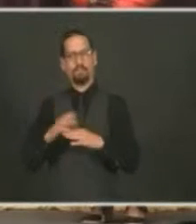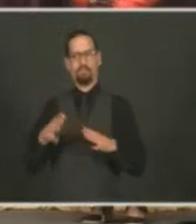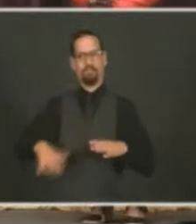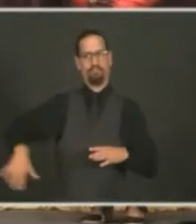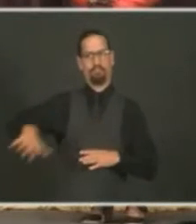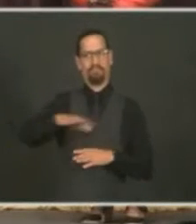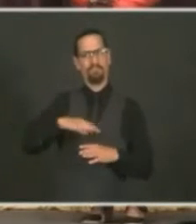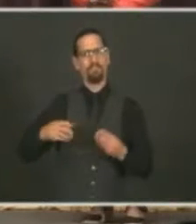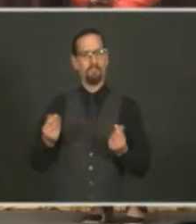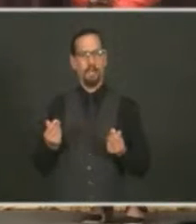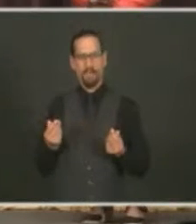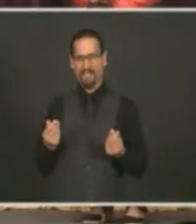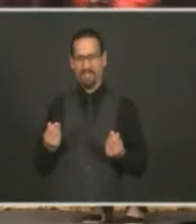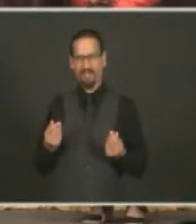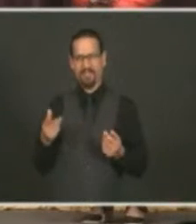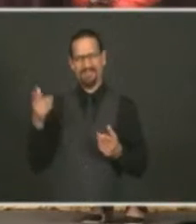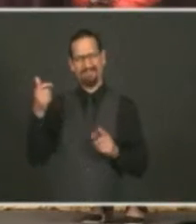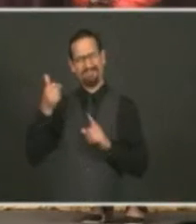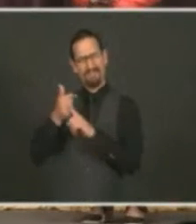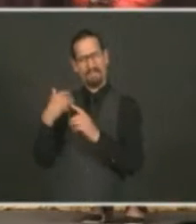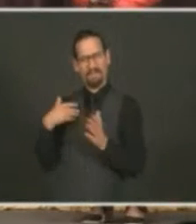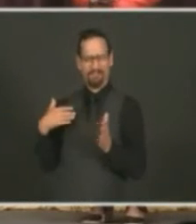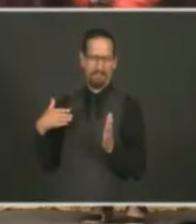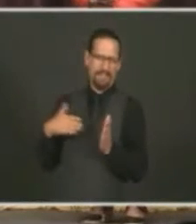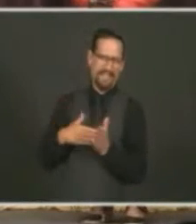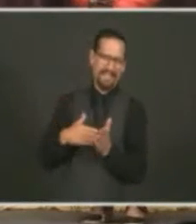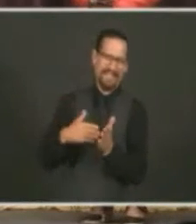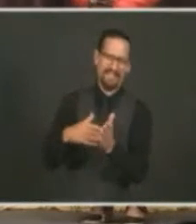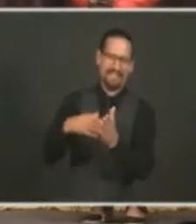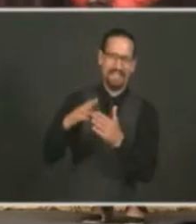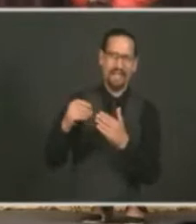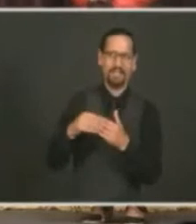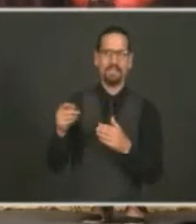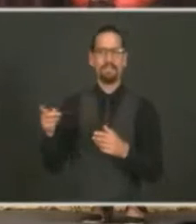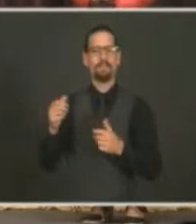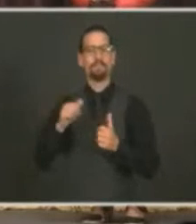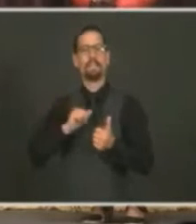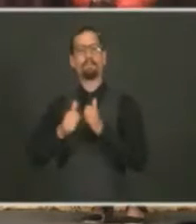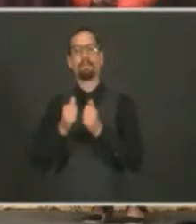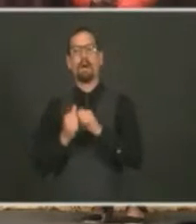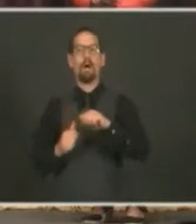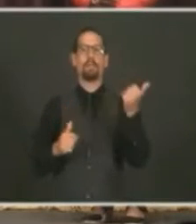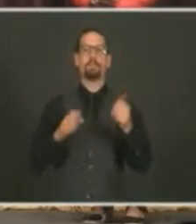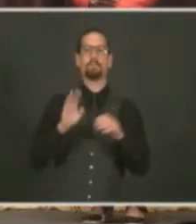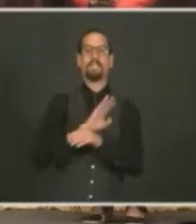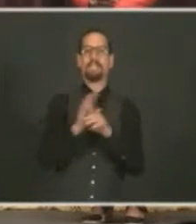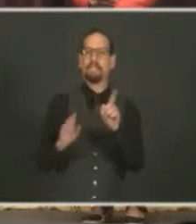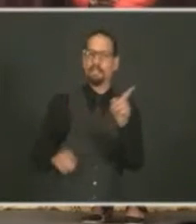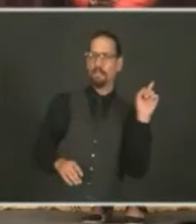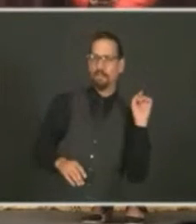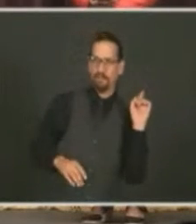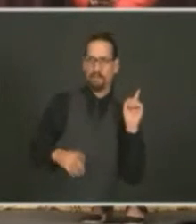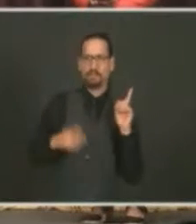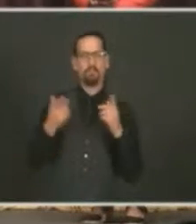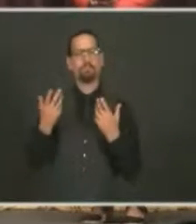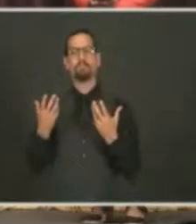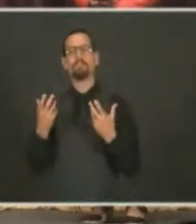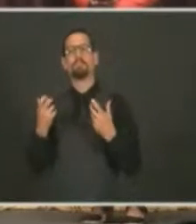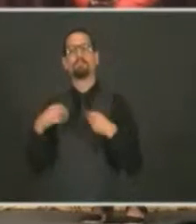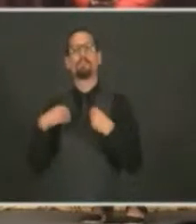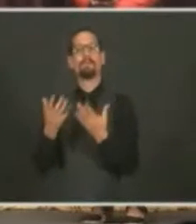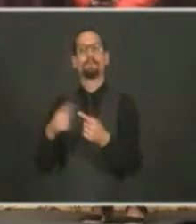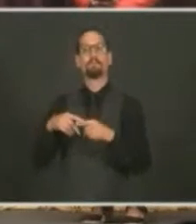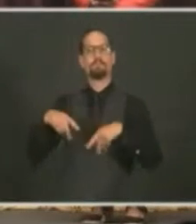directly from, in many cases, the businesses that they're competing with for that said economic dollar. They were able to then give them permission to build a hotel